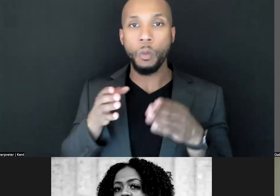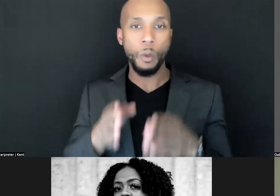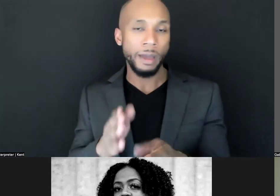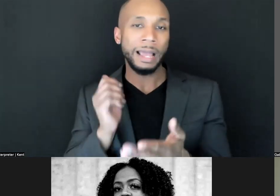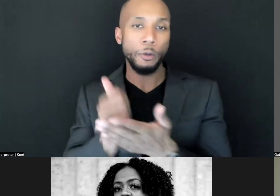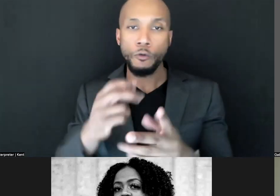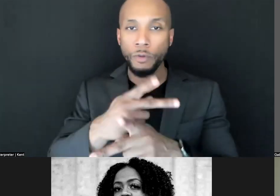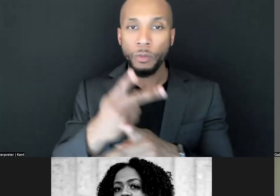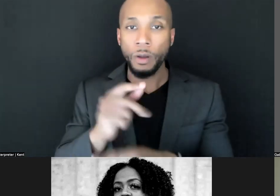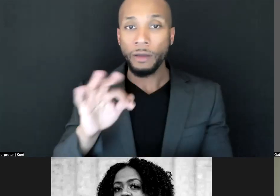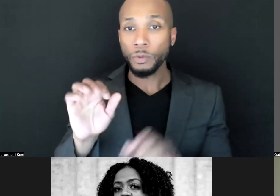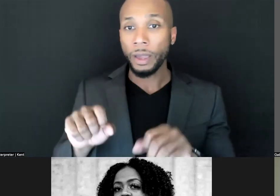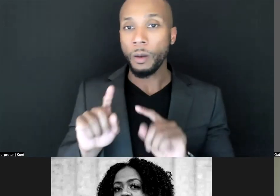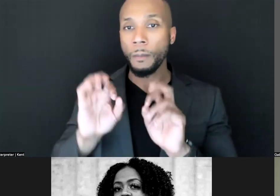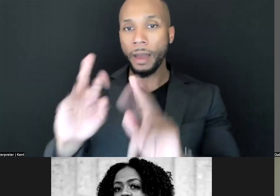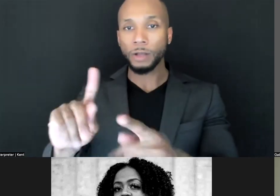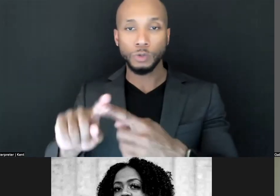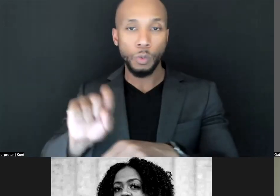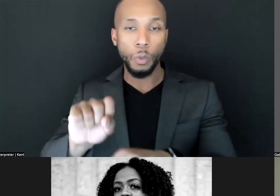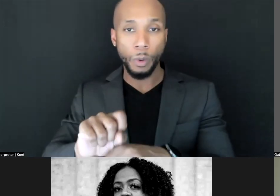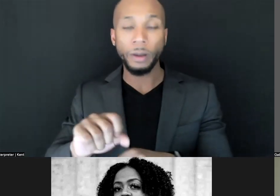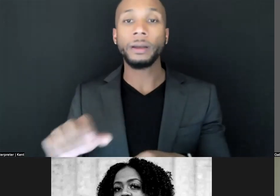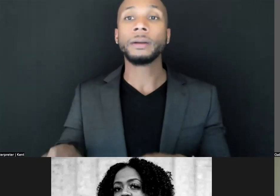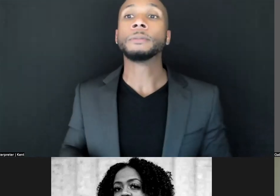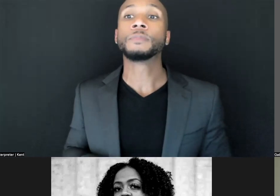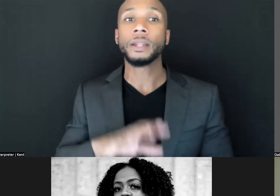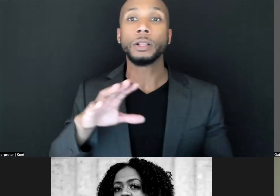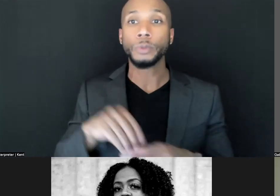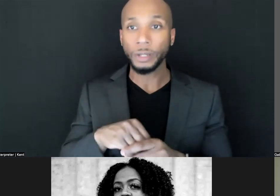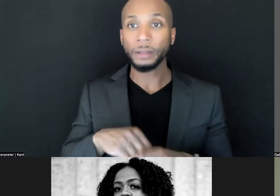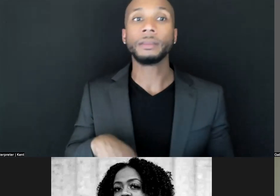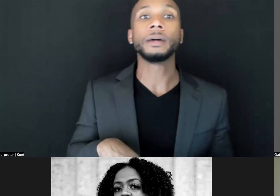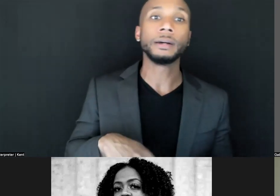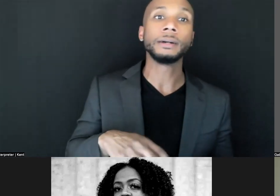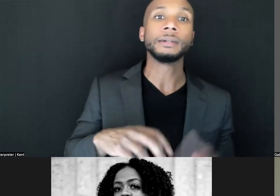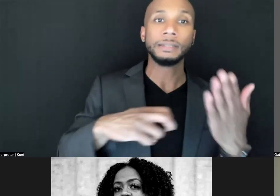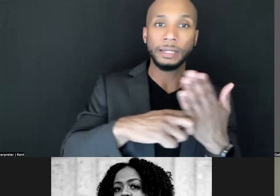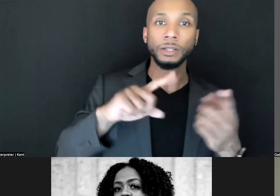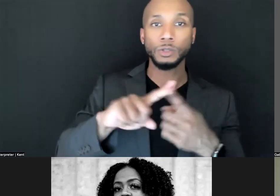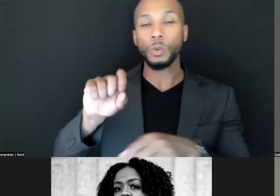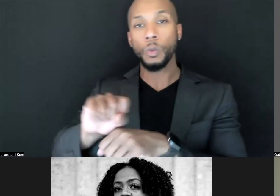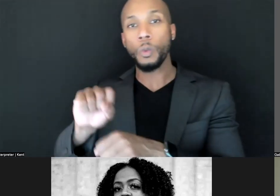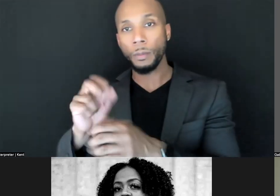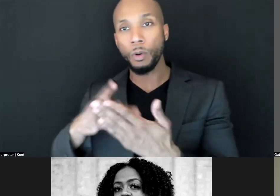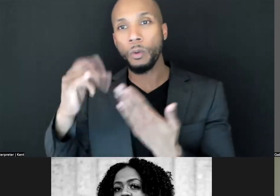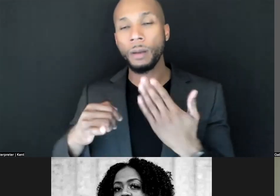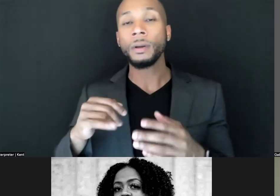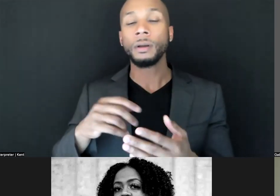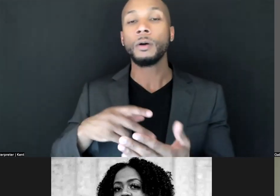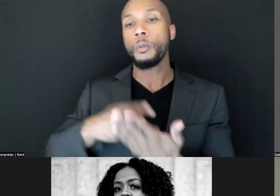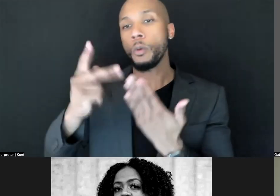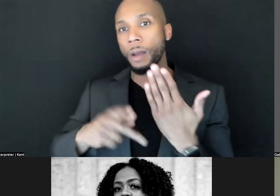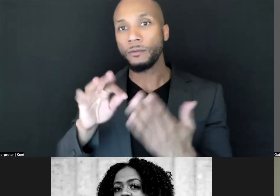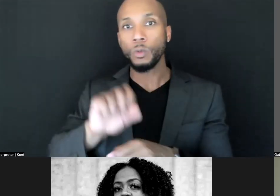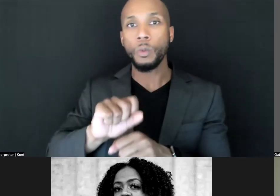you're able to go back to work. And even with the Ticket to Work program, if you work a certain amount of time, I think it's less than 6 months, and you find out you